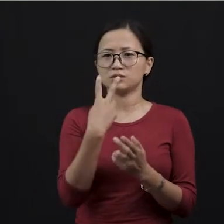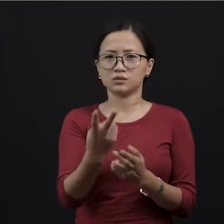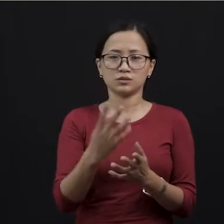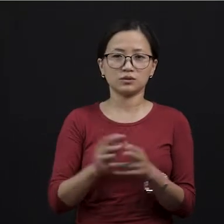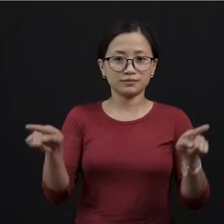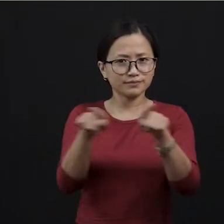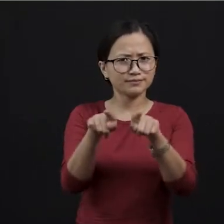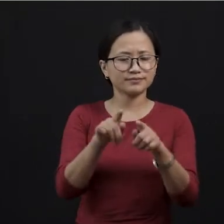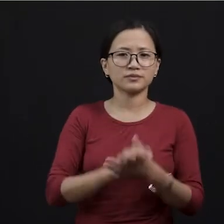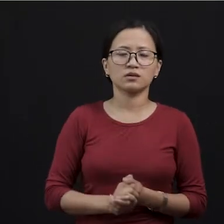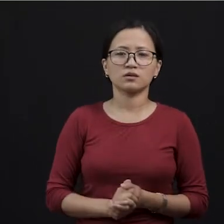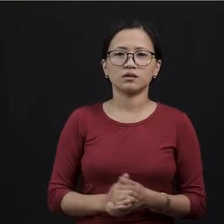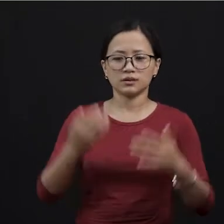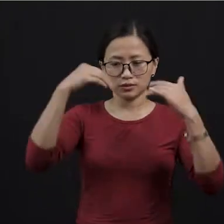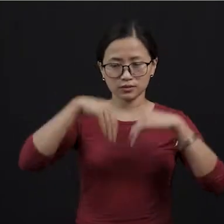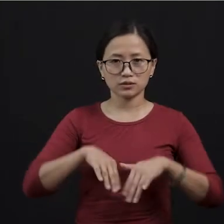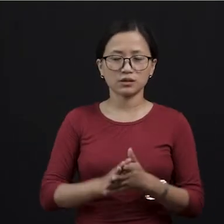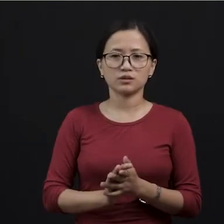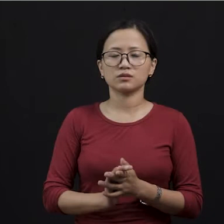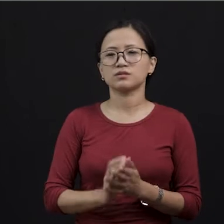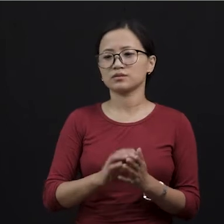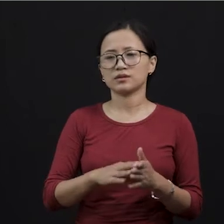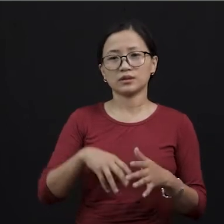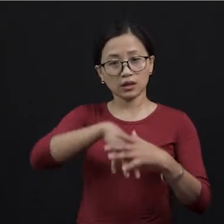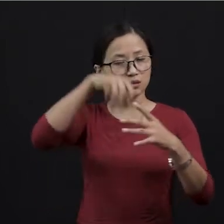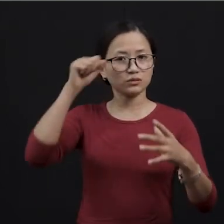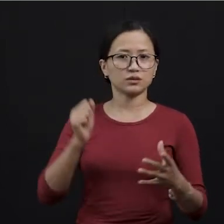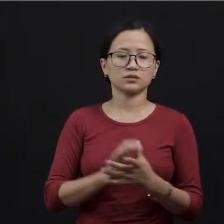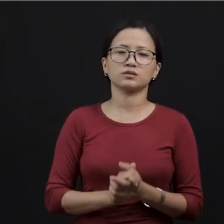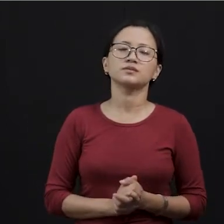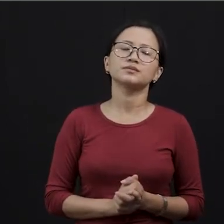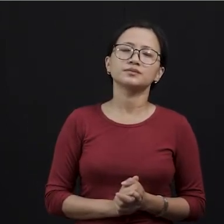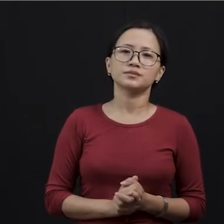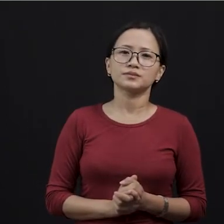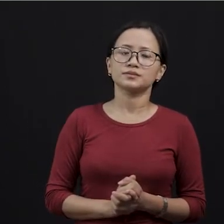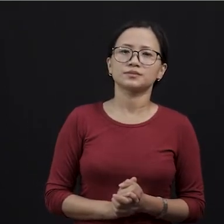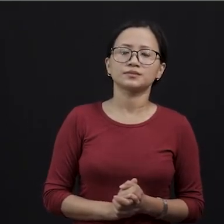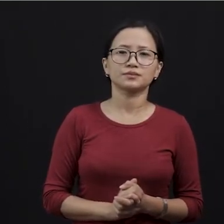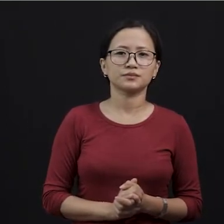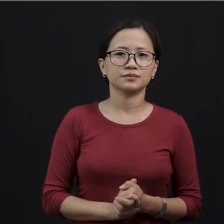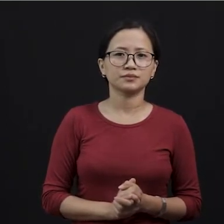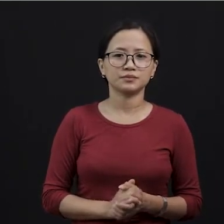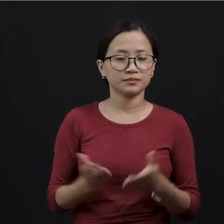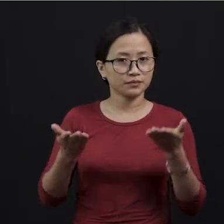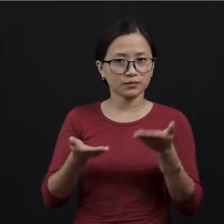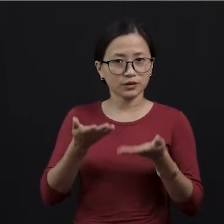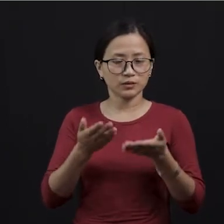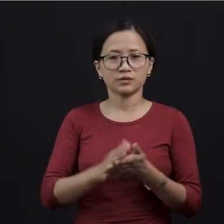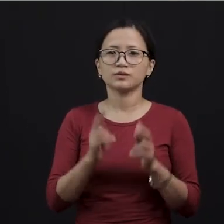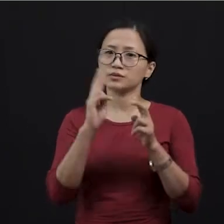inside, outside, their physical or their internal organs, everything that is known as features or characteristics. Let us compare the